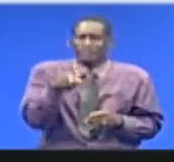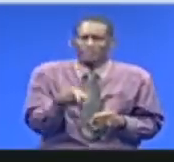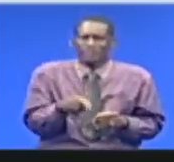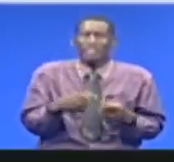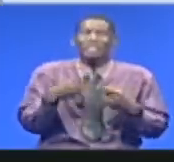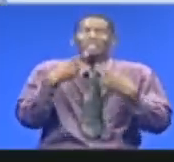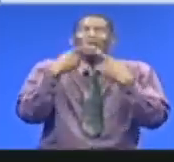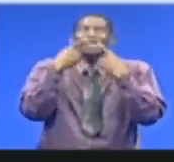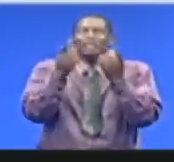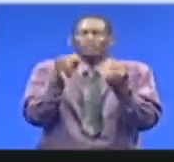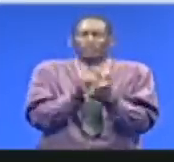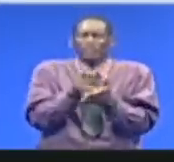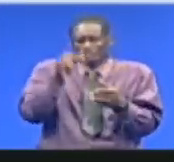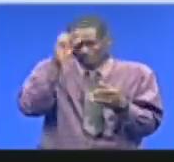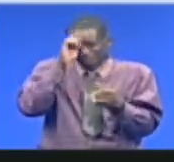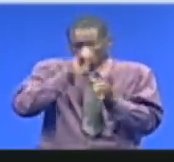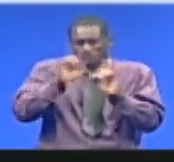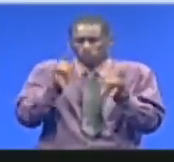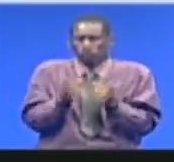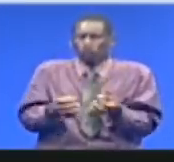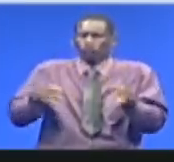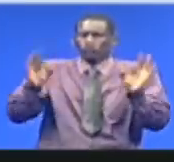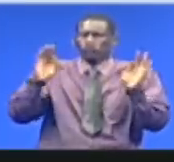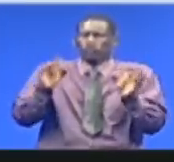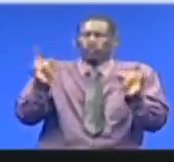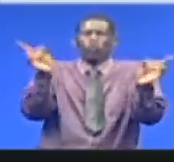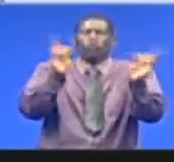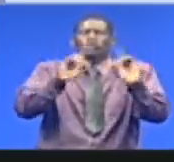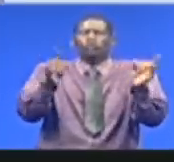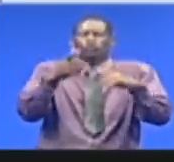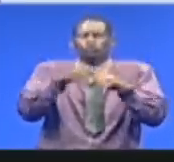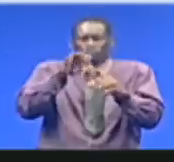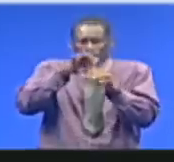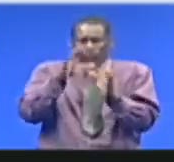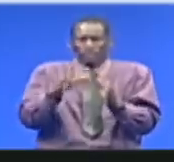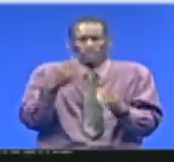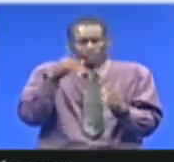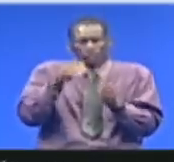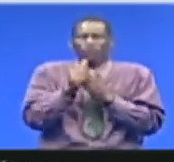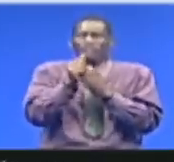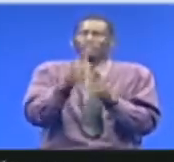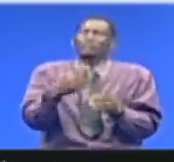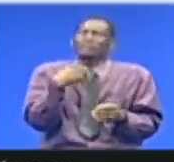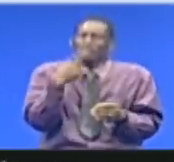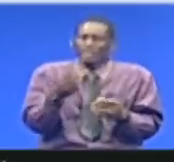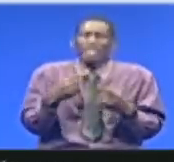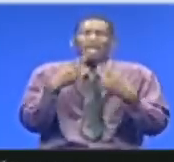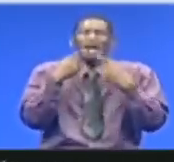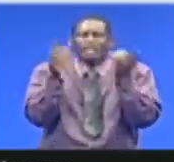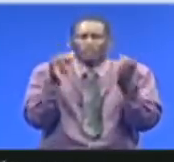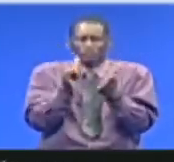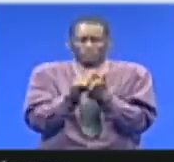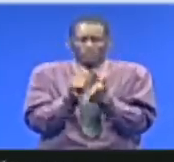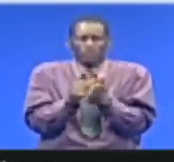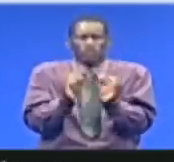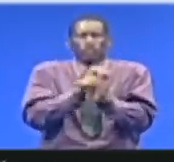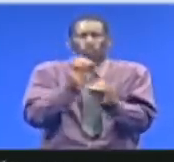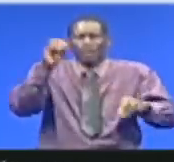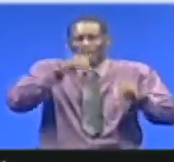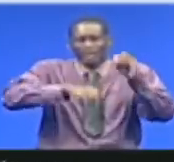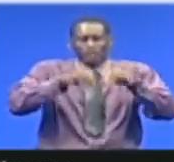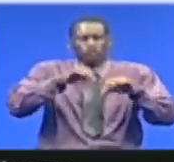announcement that this government is not legitimate was not for voters, it was for leaders. The announcement that there will be no elections